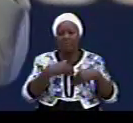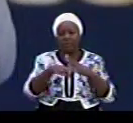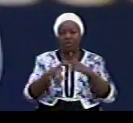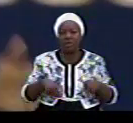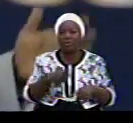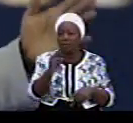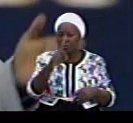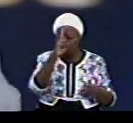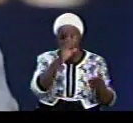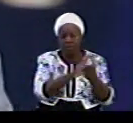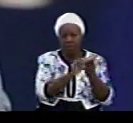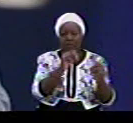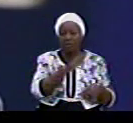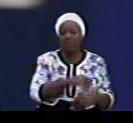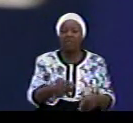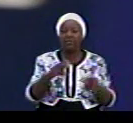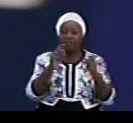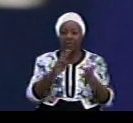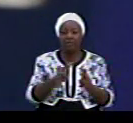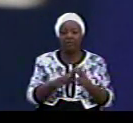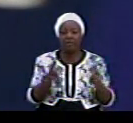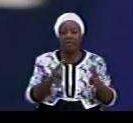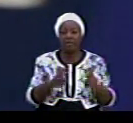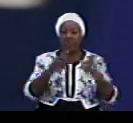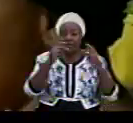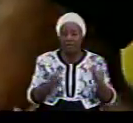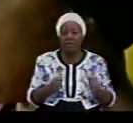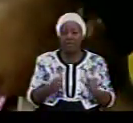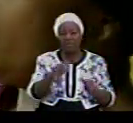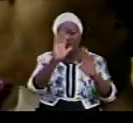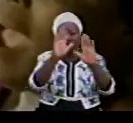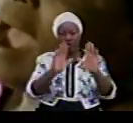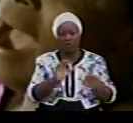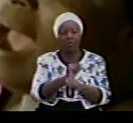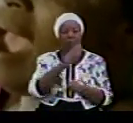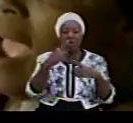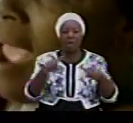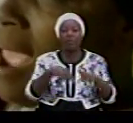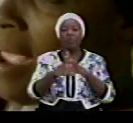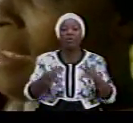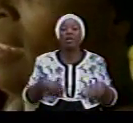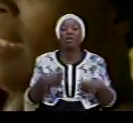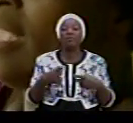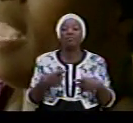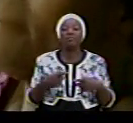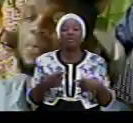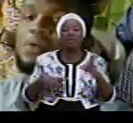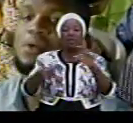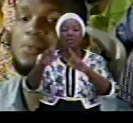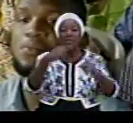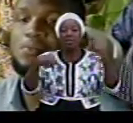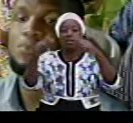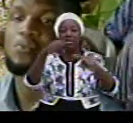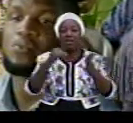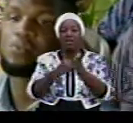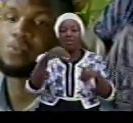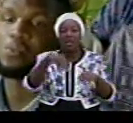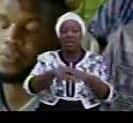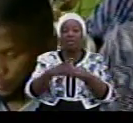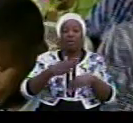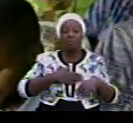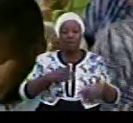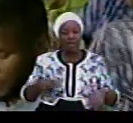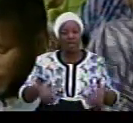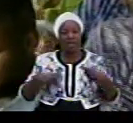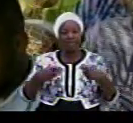instantaneous miracle will take place in your life. In my life. I said, in